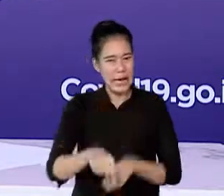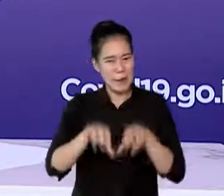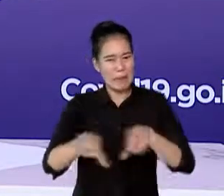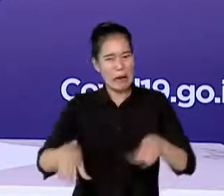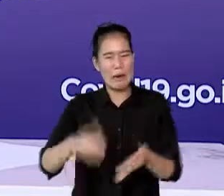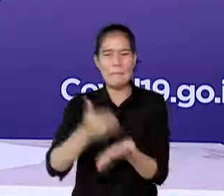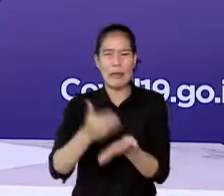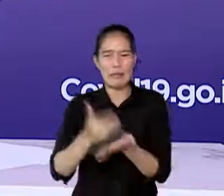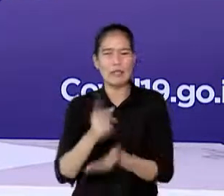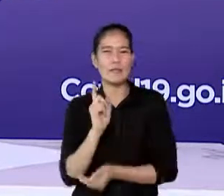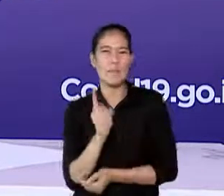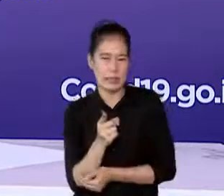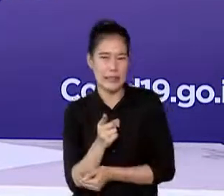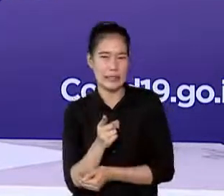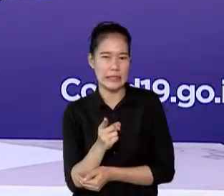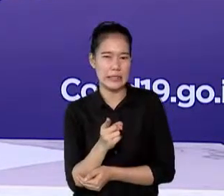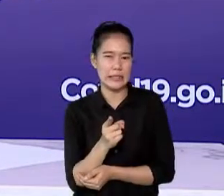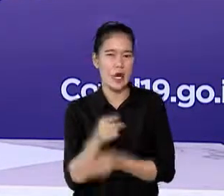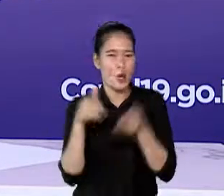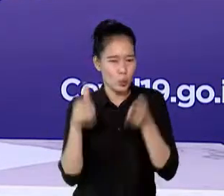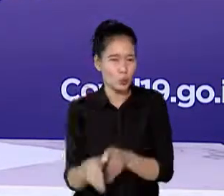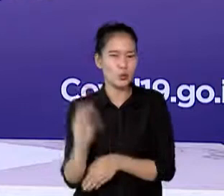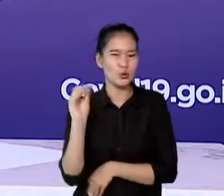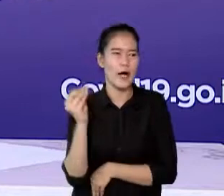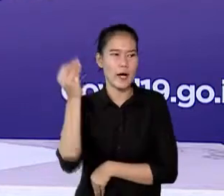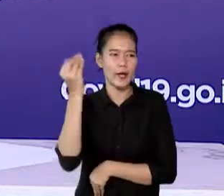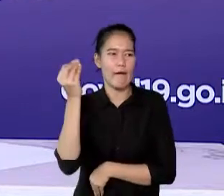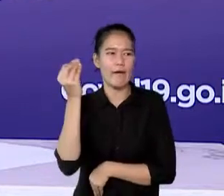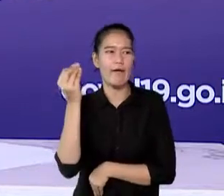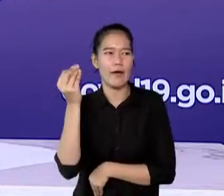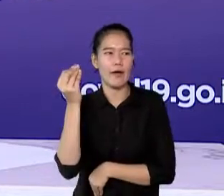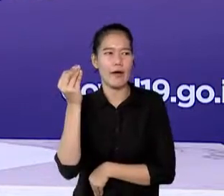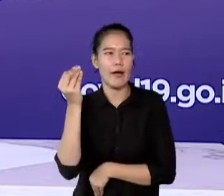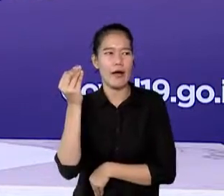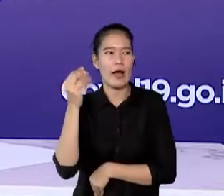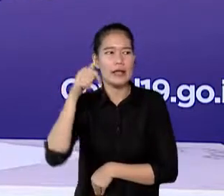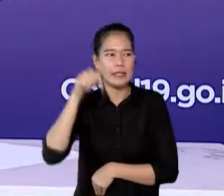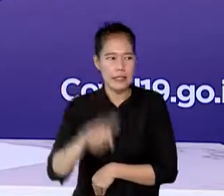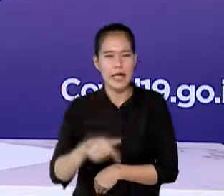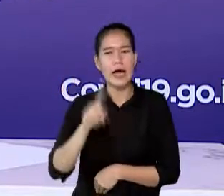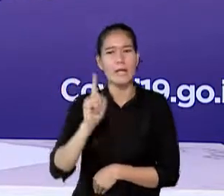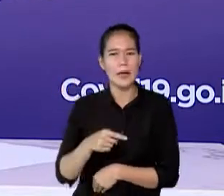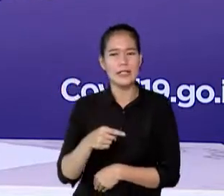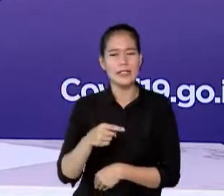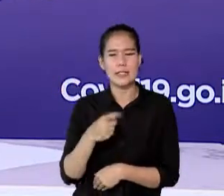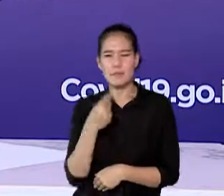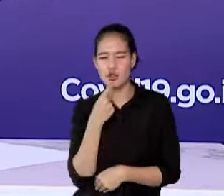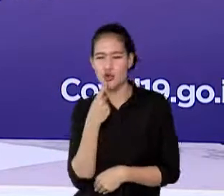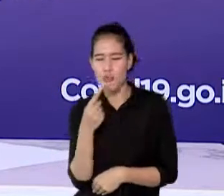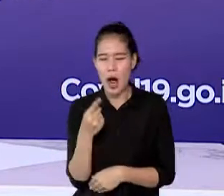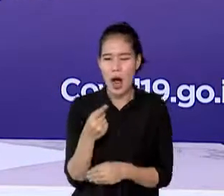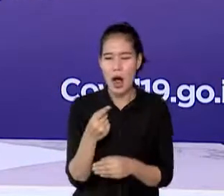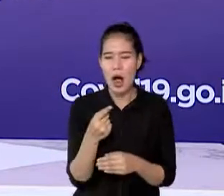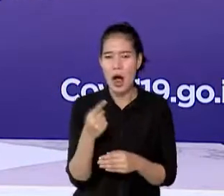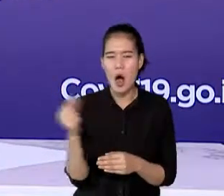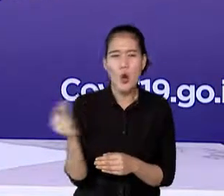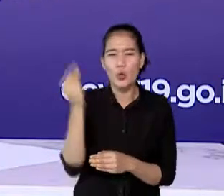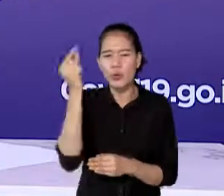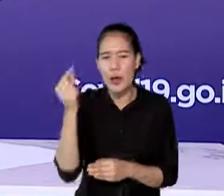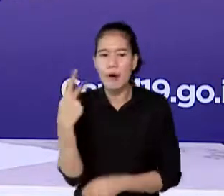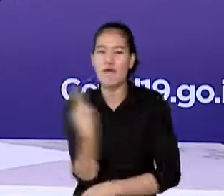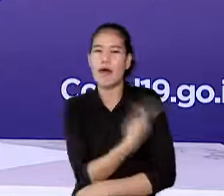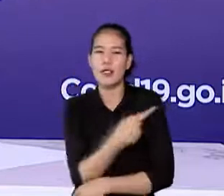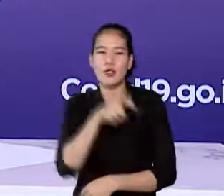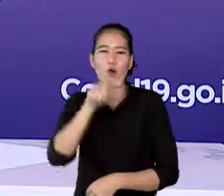still limited as the provincial government of Jakarta is currently prioritizing vaccinations for the